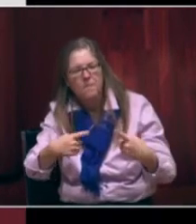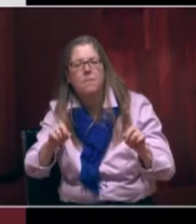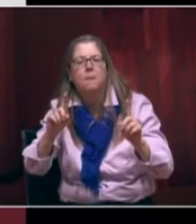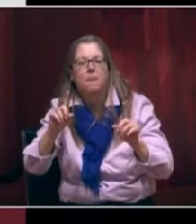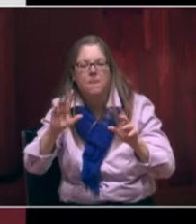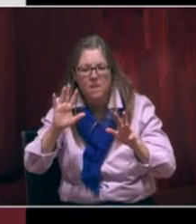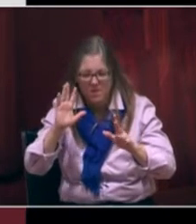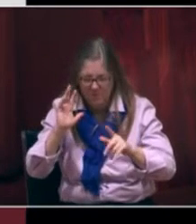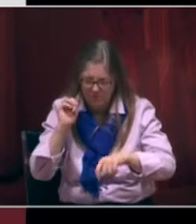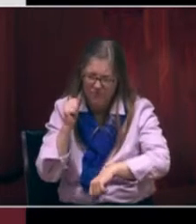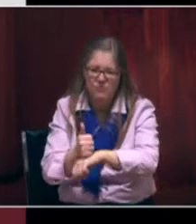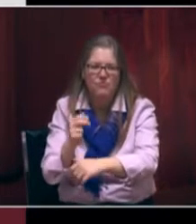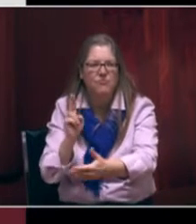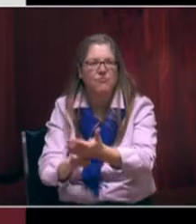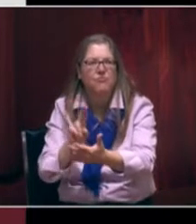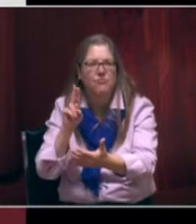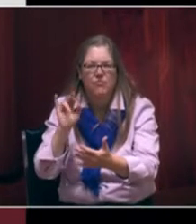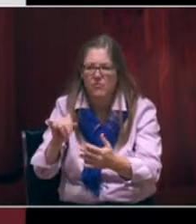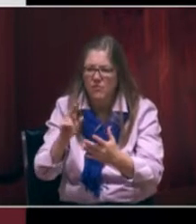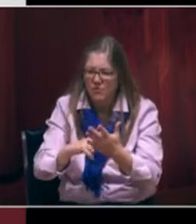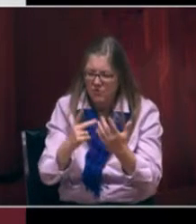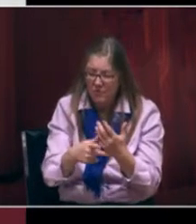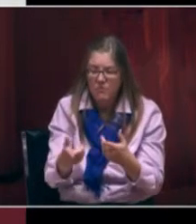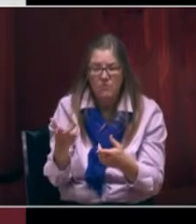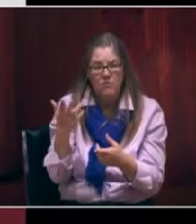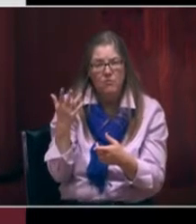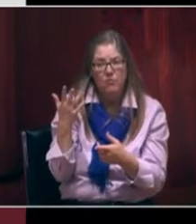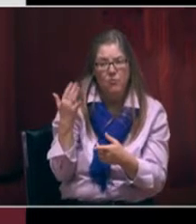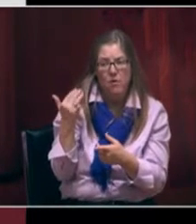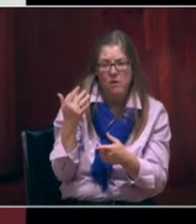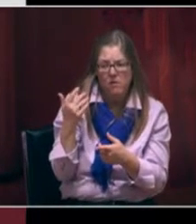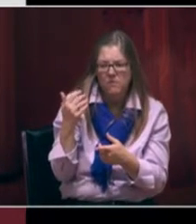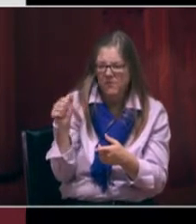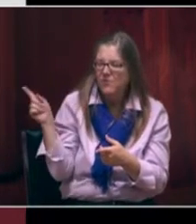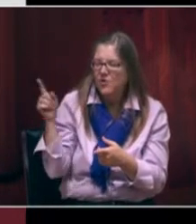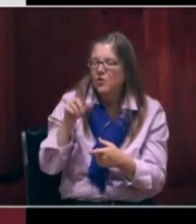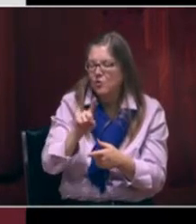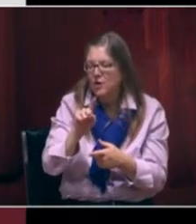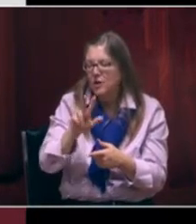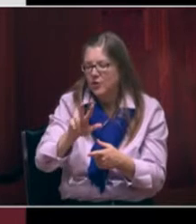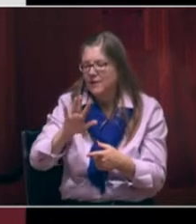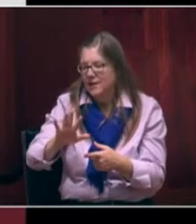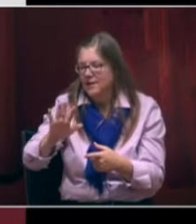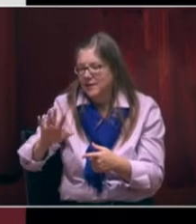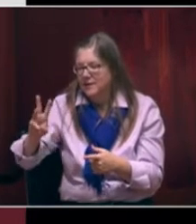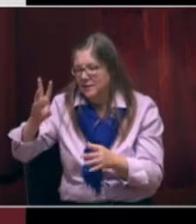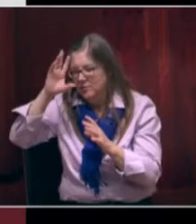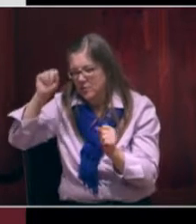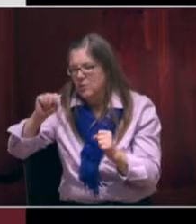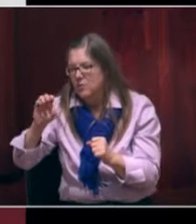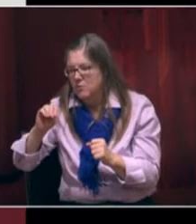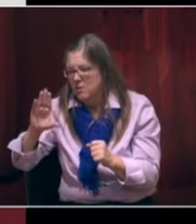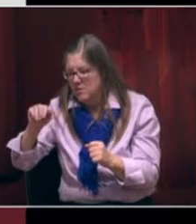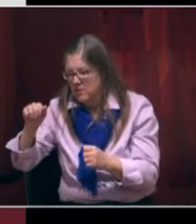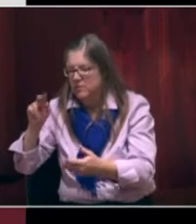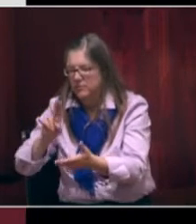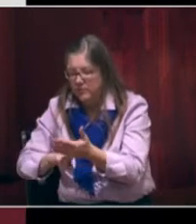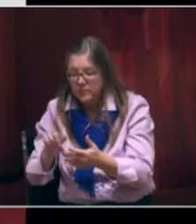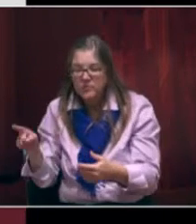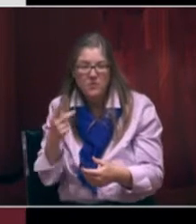some legs under it, and of course it came to a head with Executive Order 13556. Now, this regulation is only